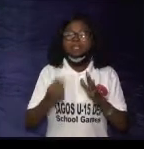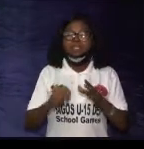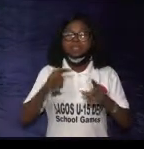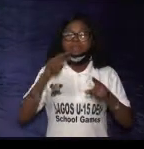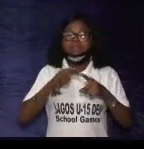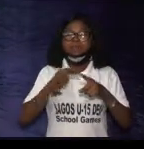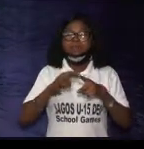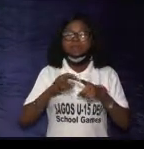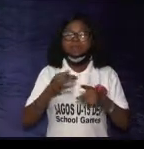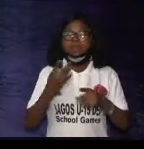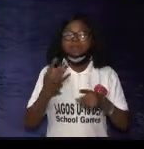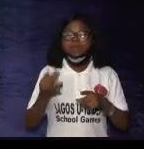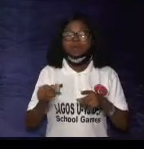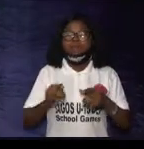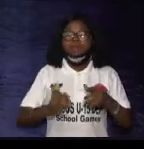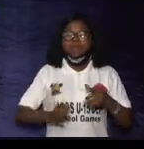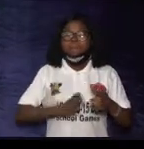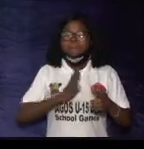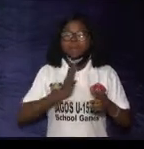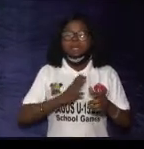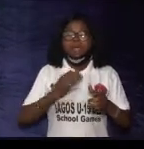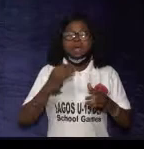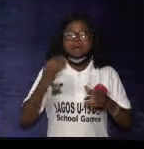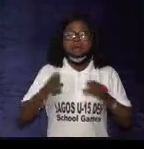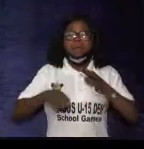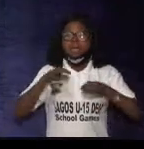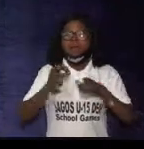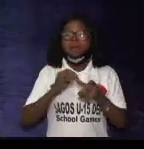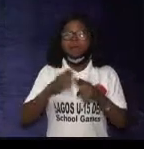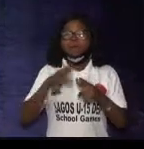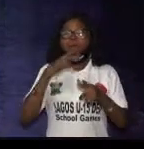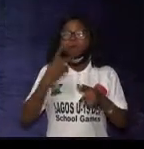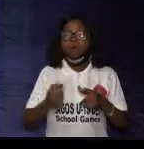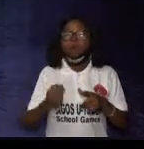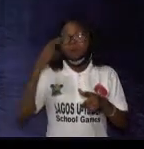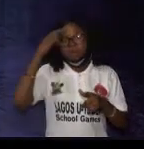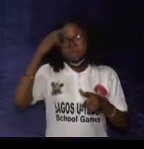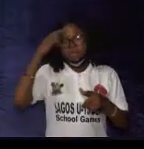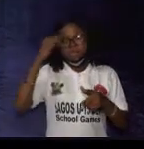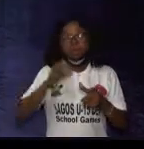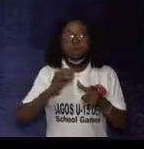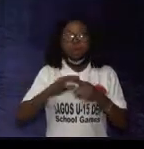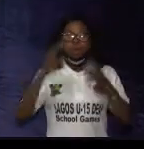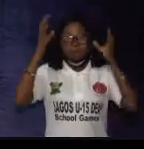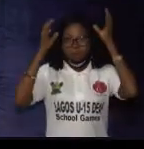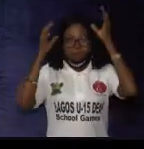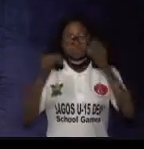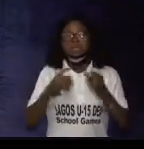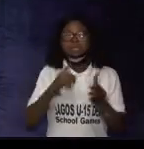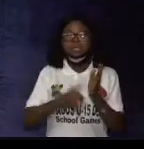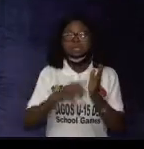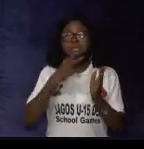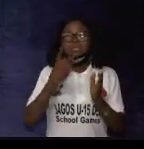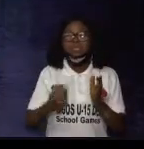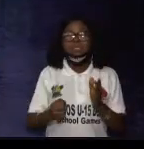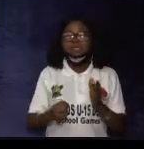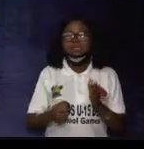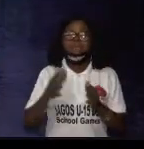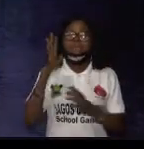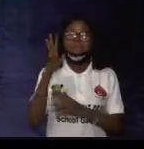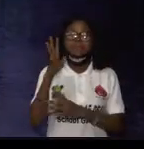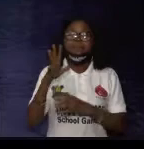of manner, time, place, reason or cause. These are the 5